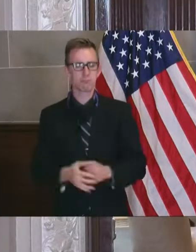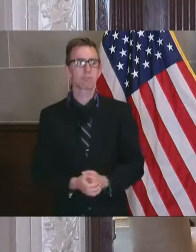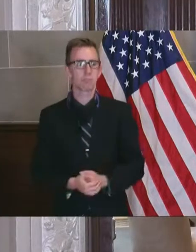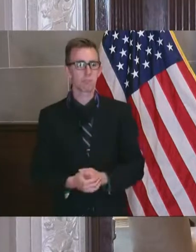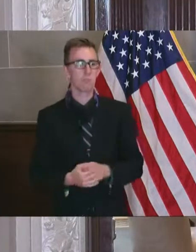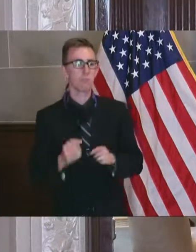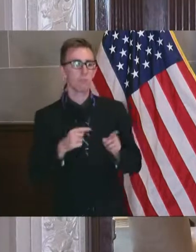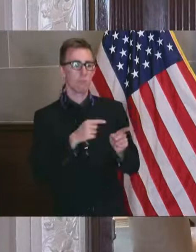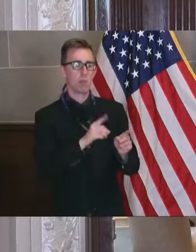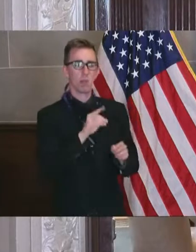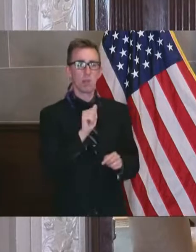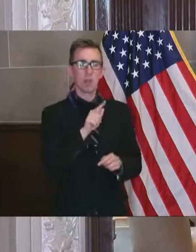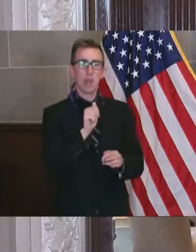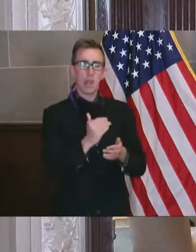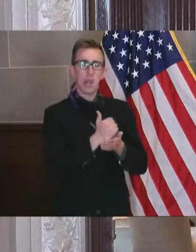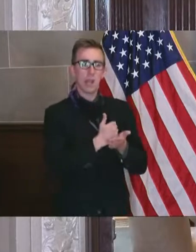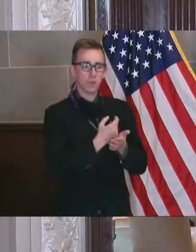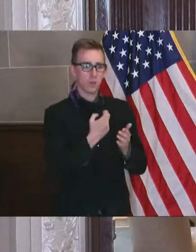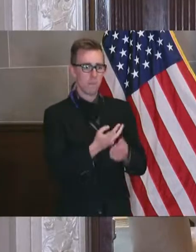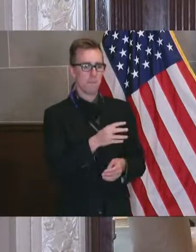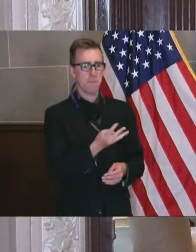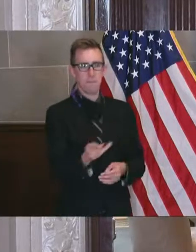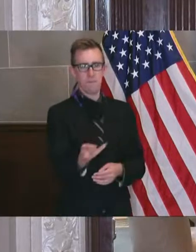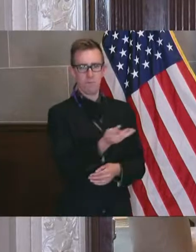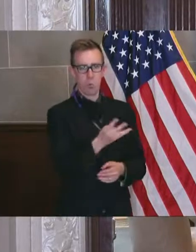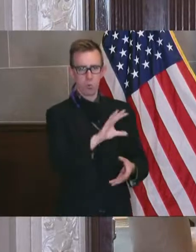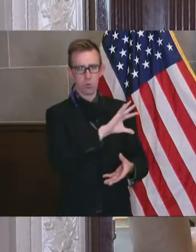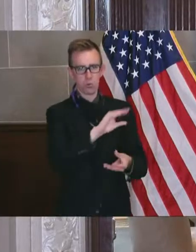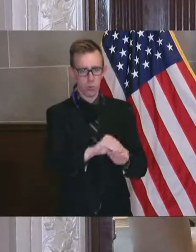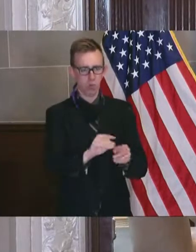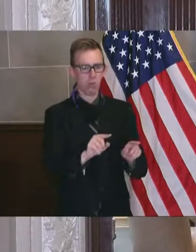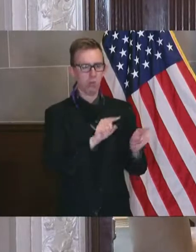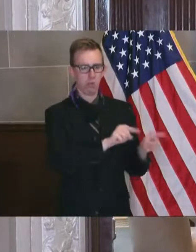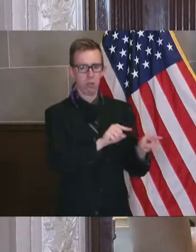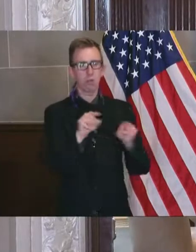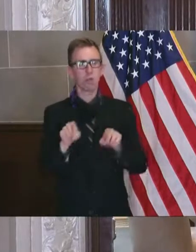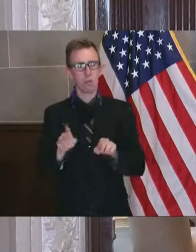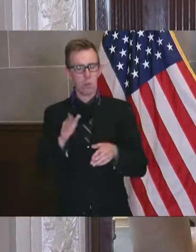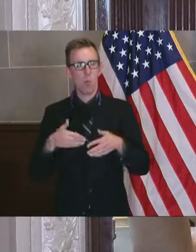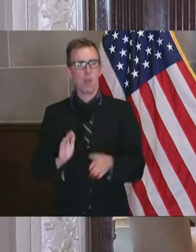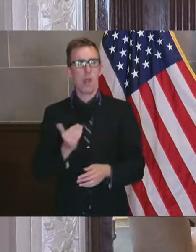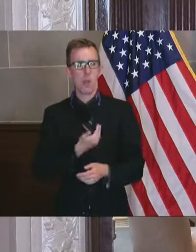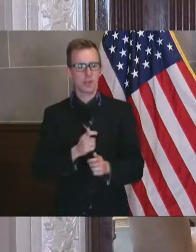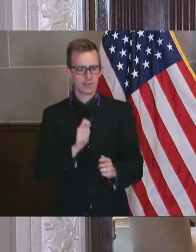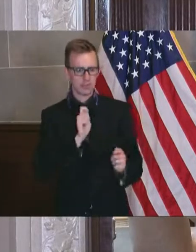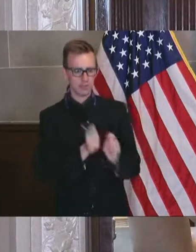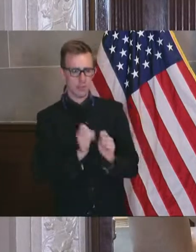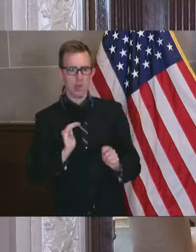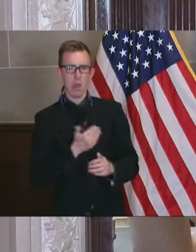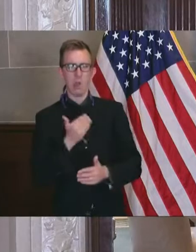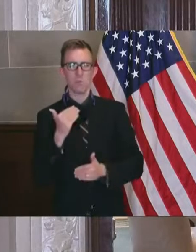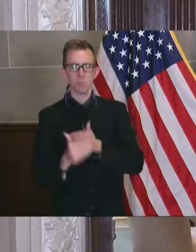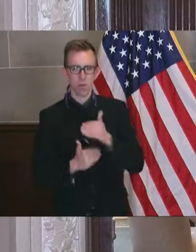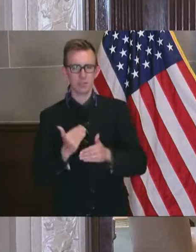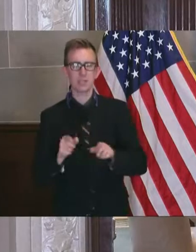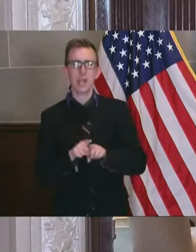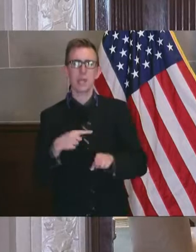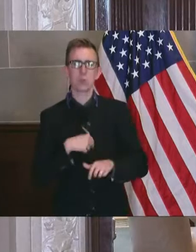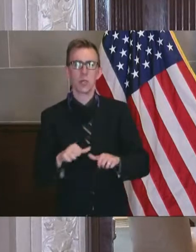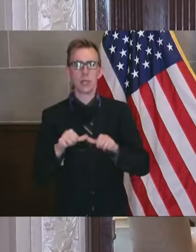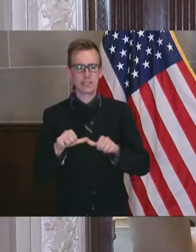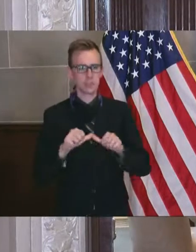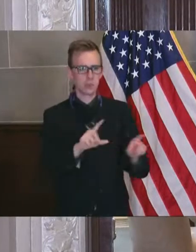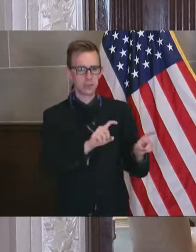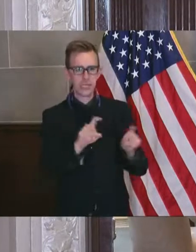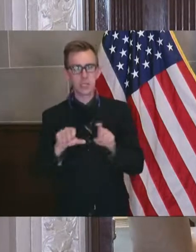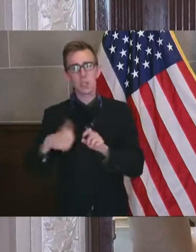learned and data collected from these 4 locations will enable us to refine and adjust our processes as we continue testing other